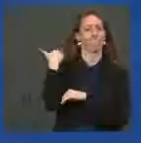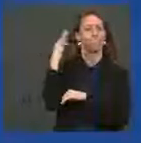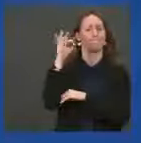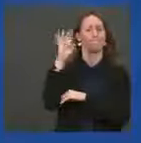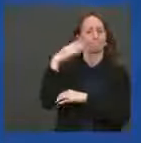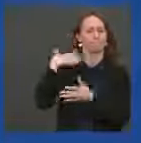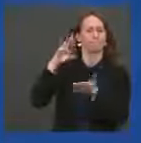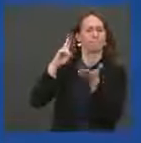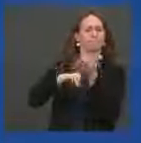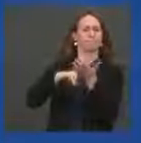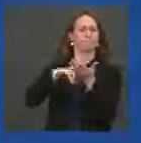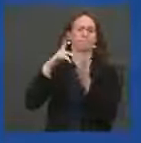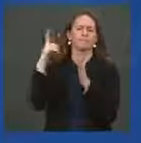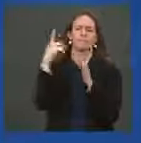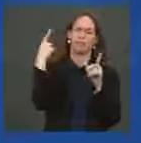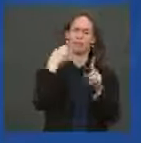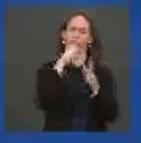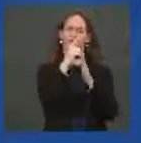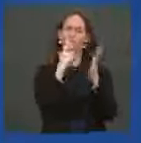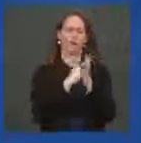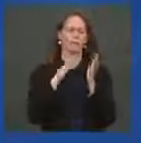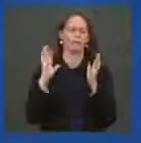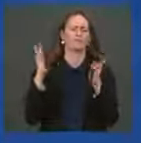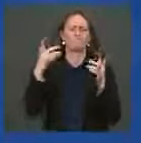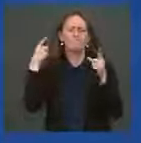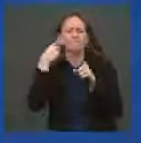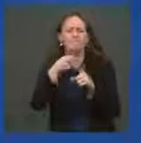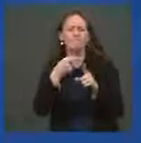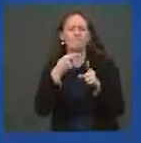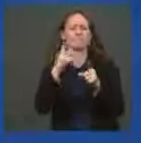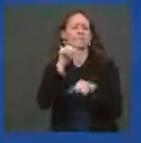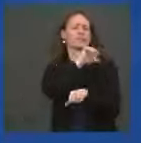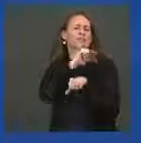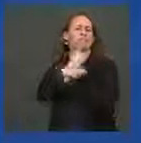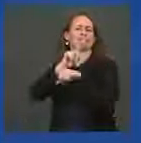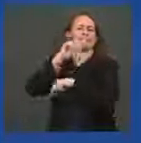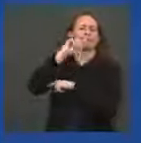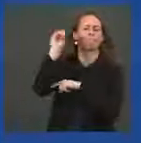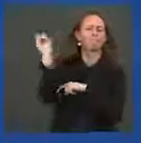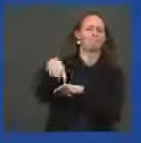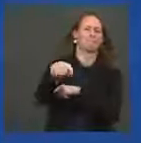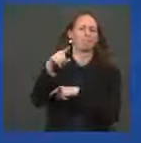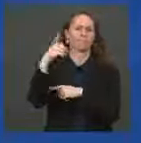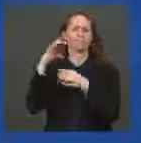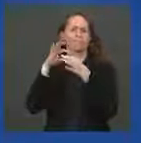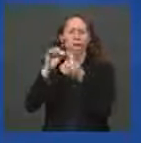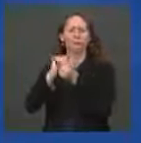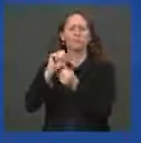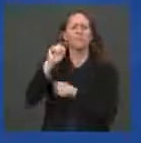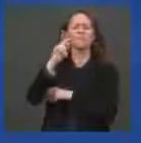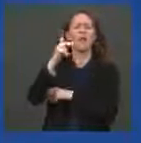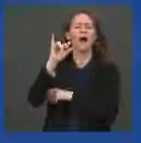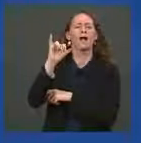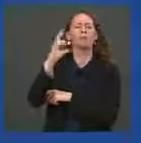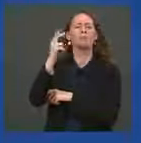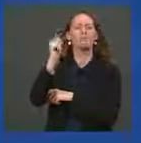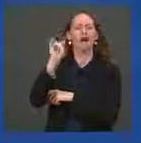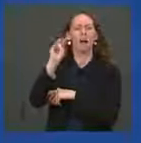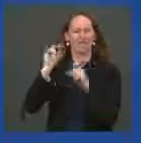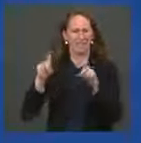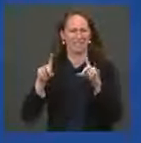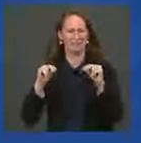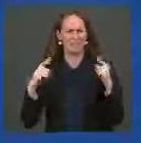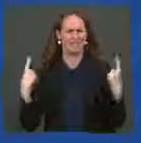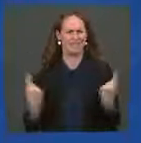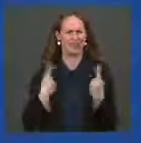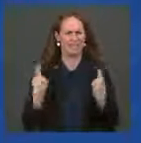of legislation on supply chain, an executive order on supply chains, and we had to move on it. And with